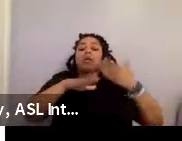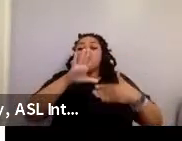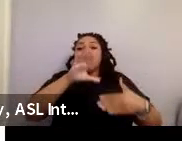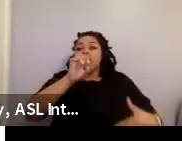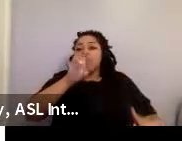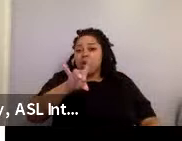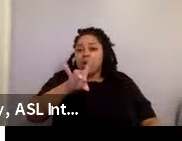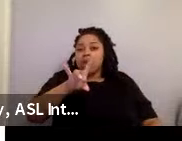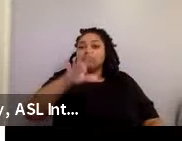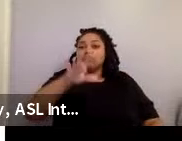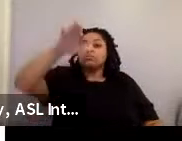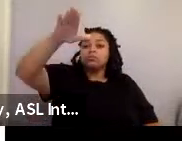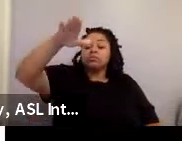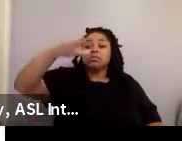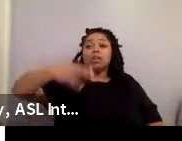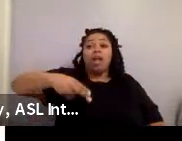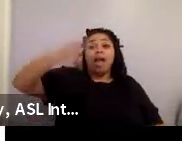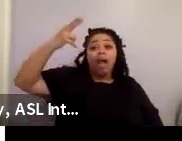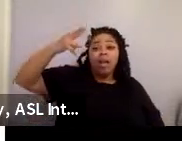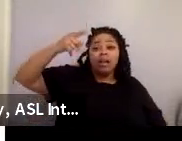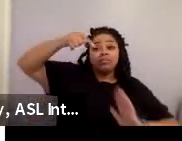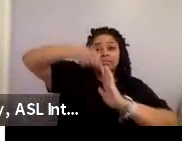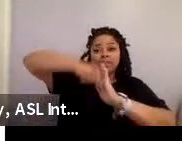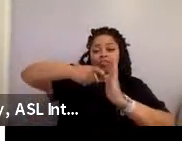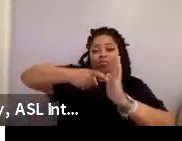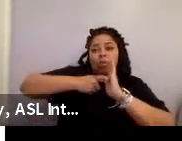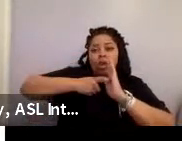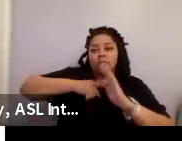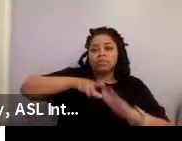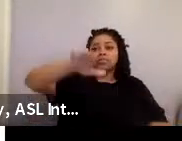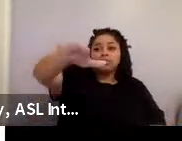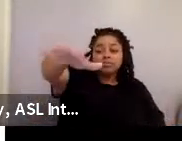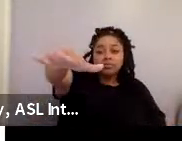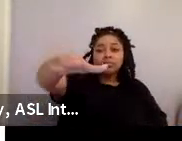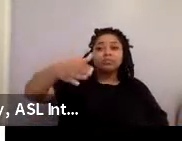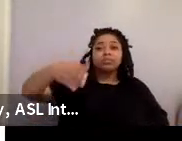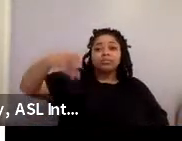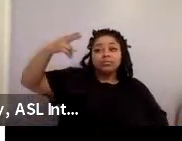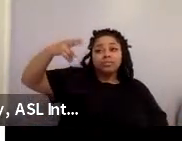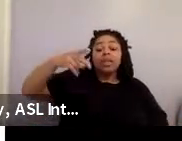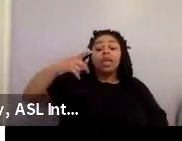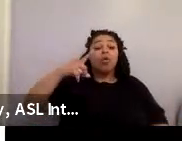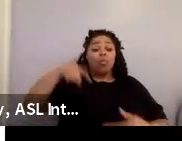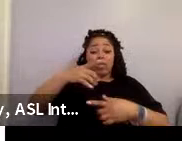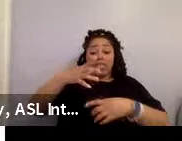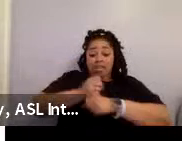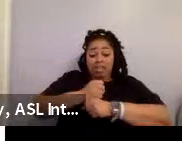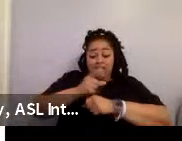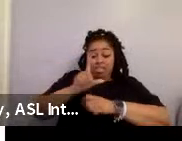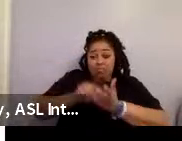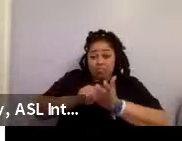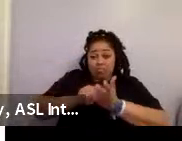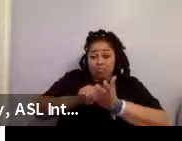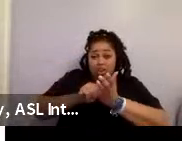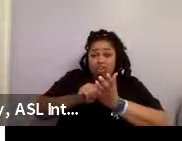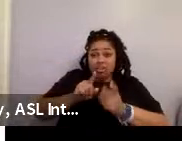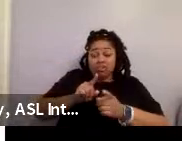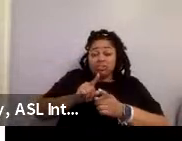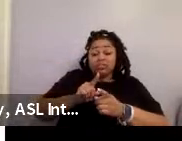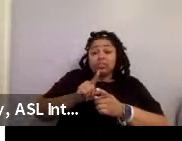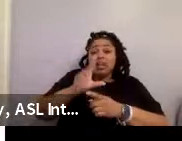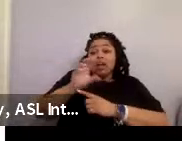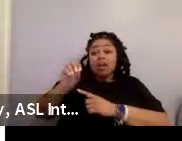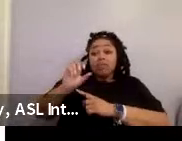508 reach, height, and depth requirements. When an agency procures this desktop printer, for example, the